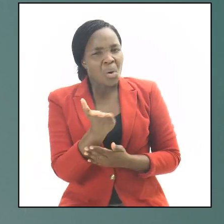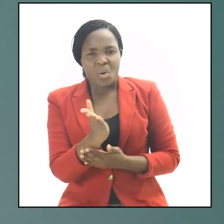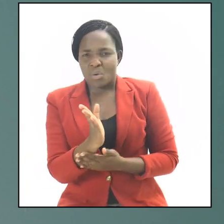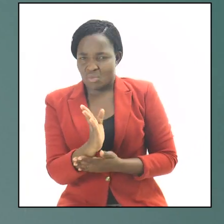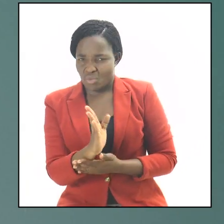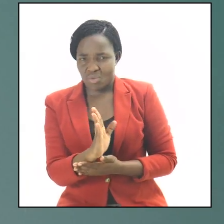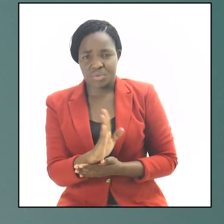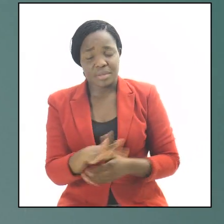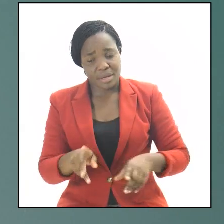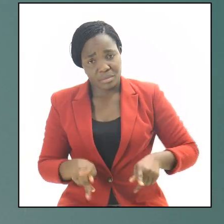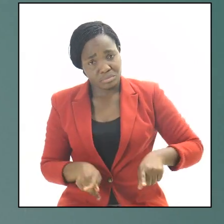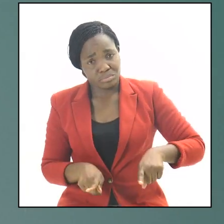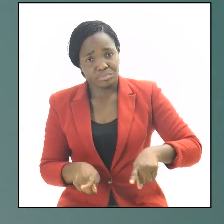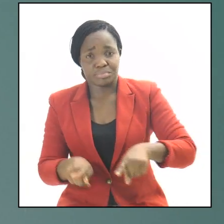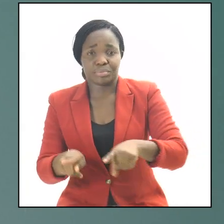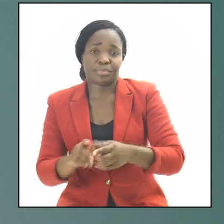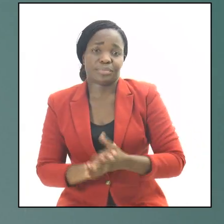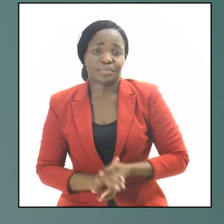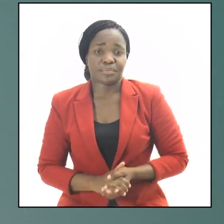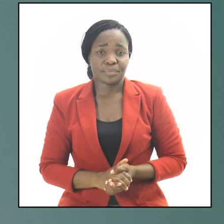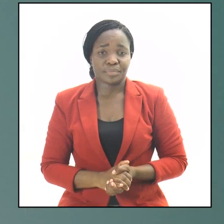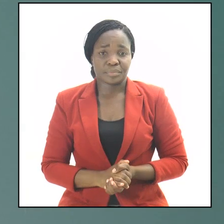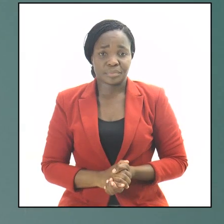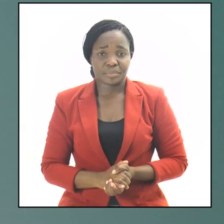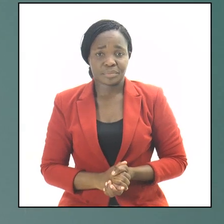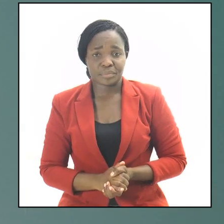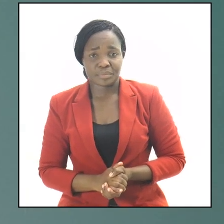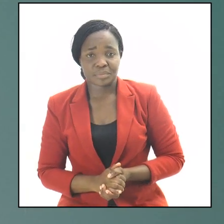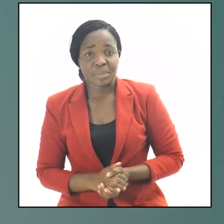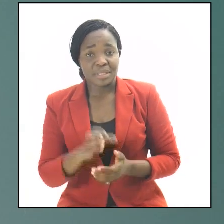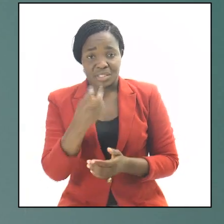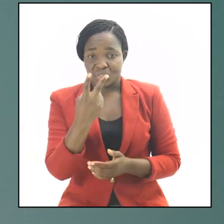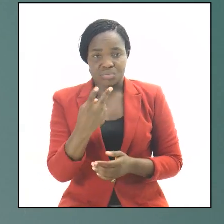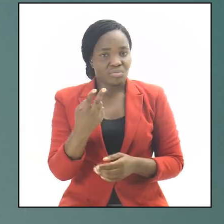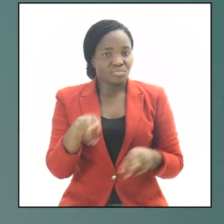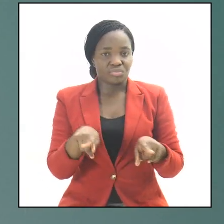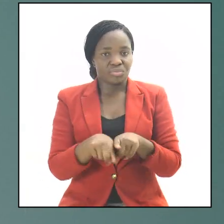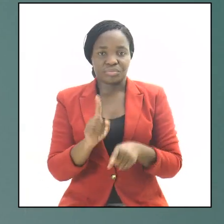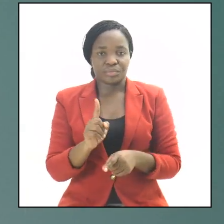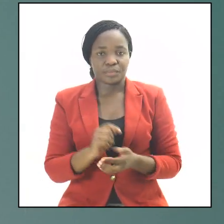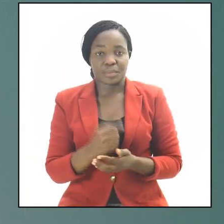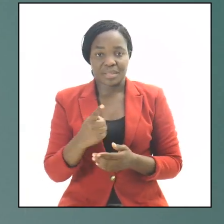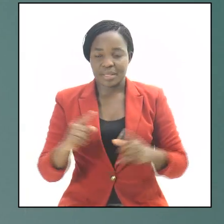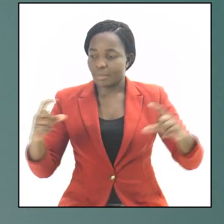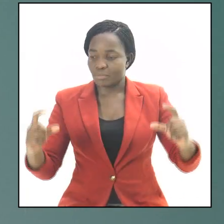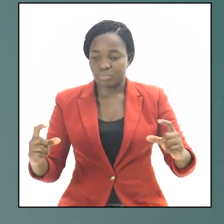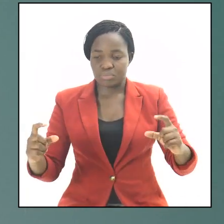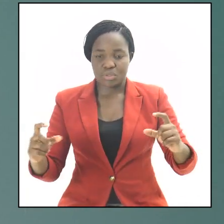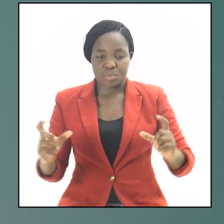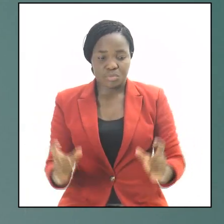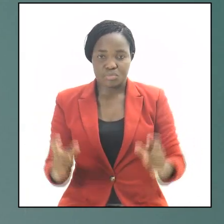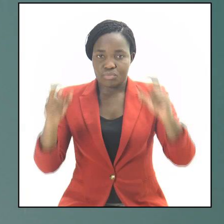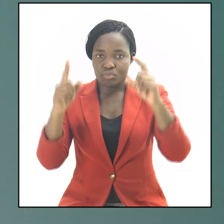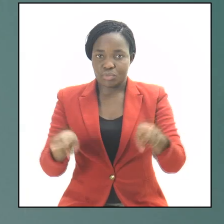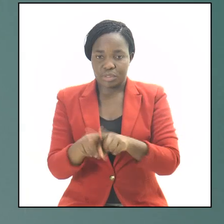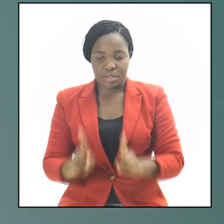are all parallelograms. Kites and trapezoids are not because their opposite sides are not all